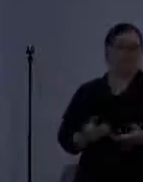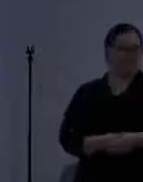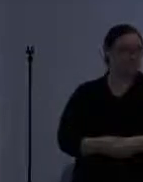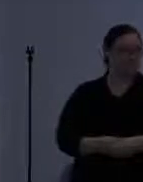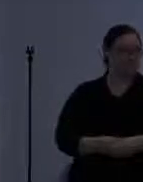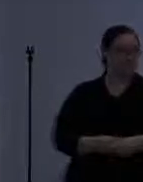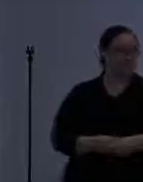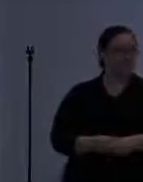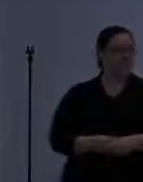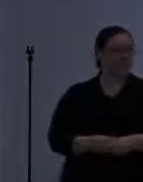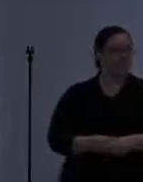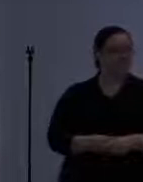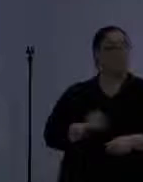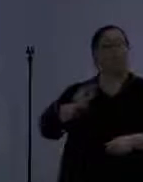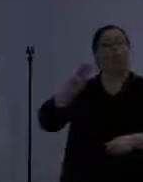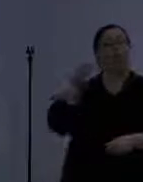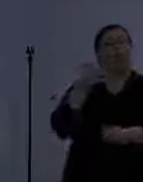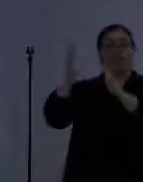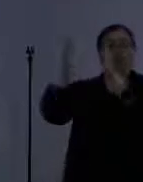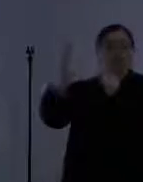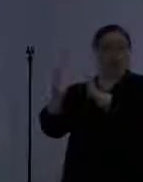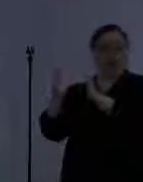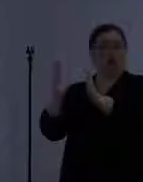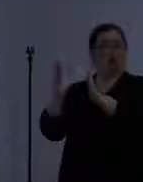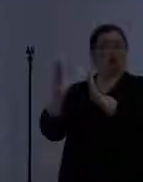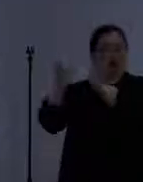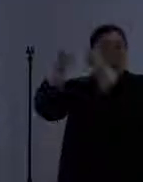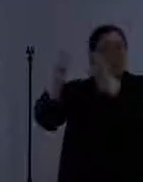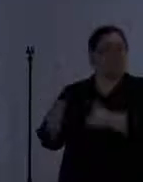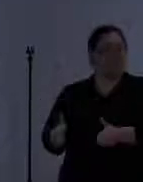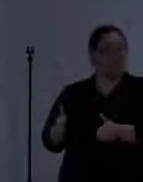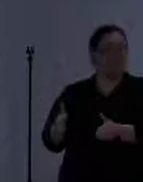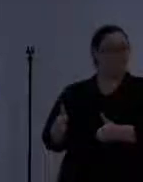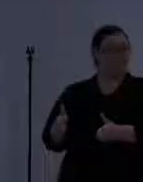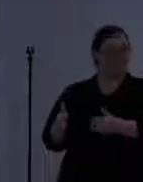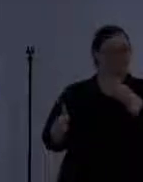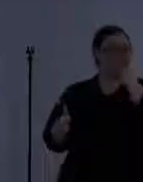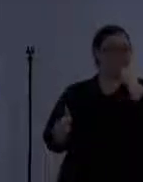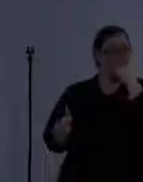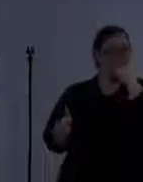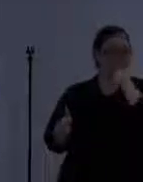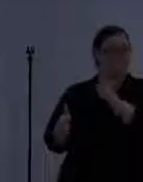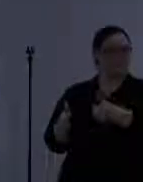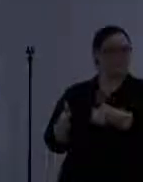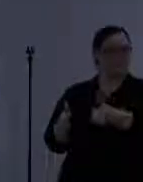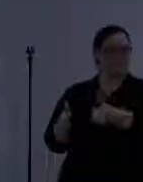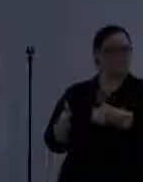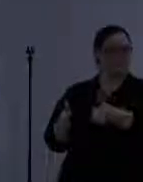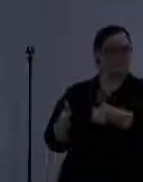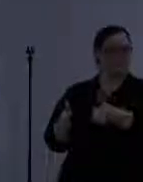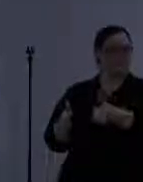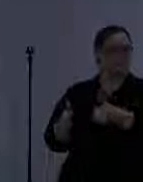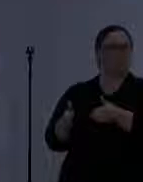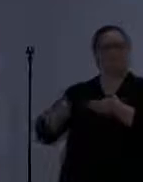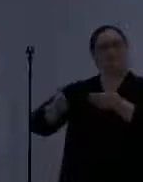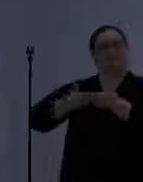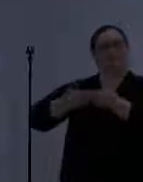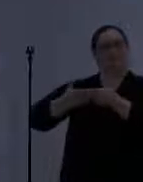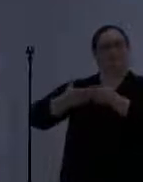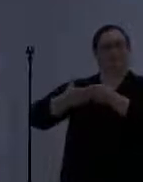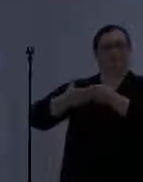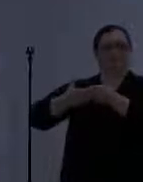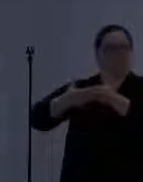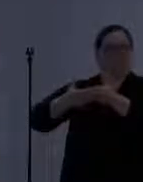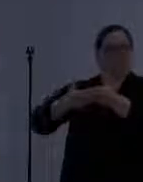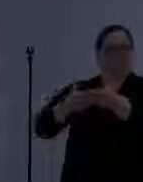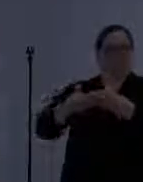Then the third part of that Quality and Safeguard framework, which underlines what the Commission does, is the corrective domain.